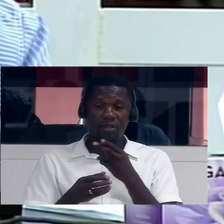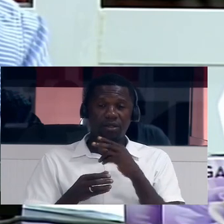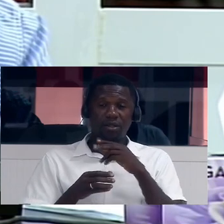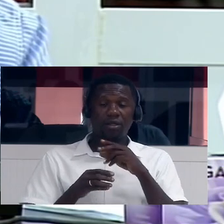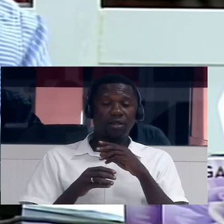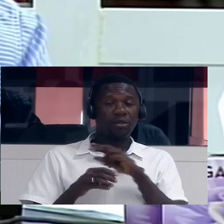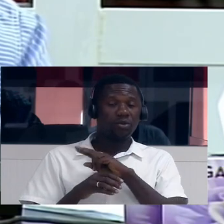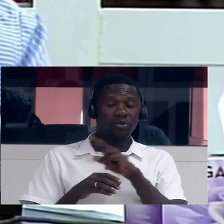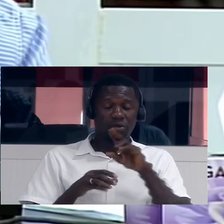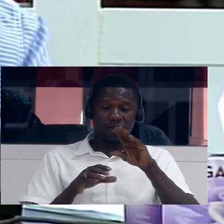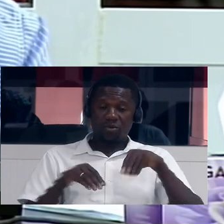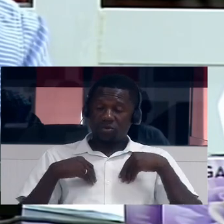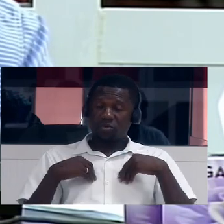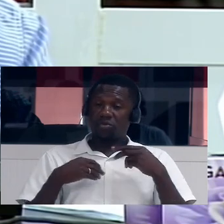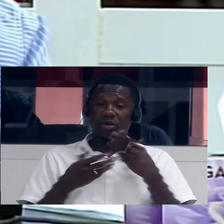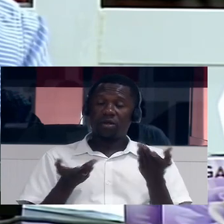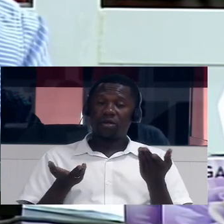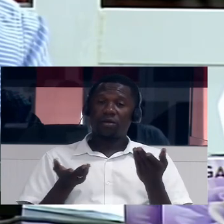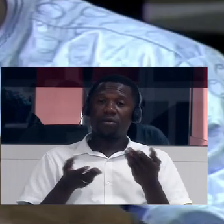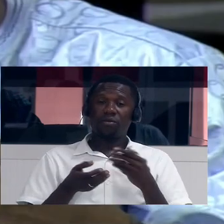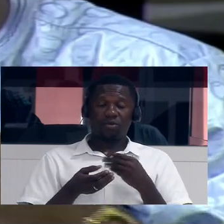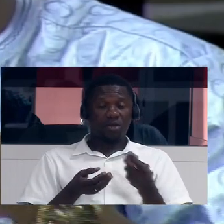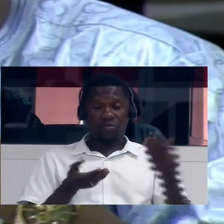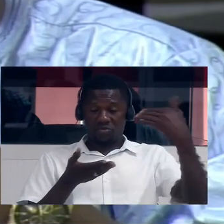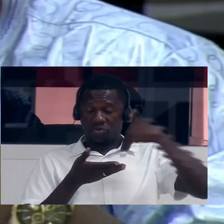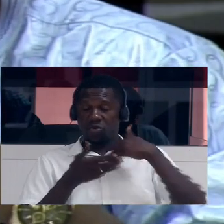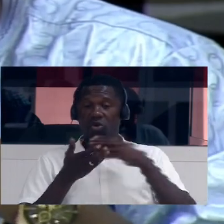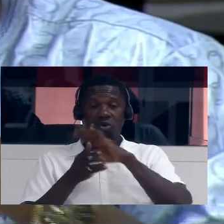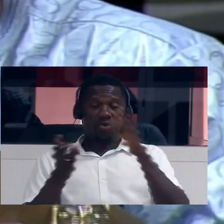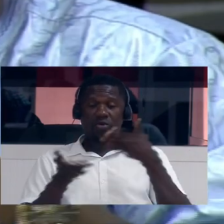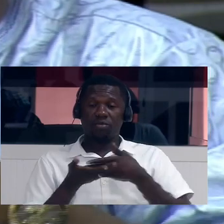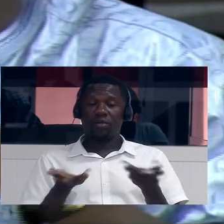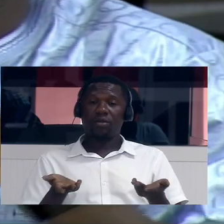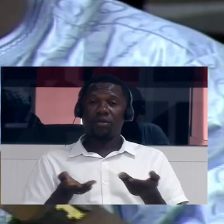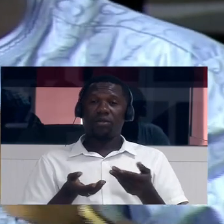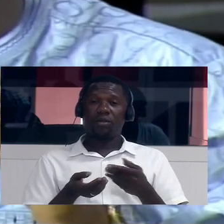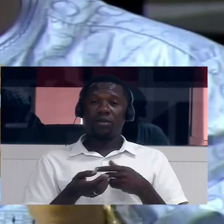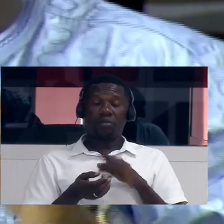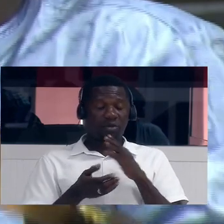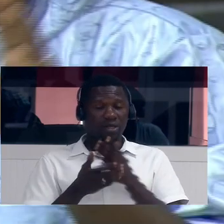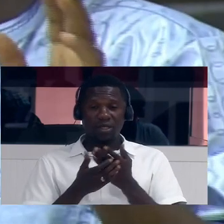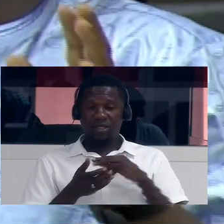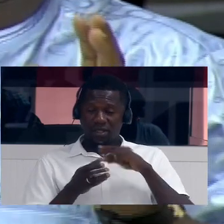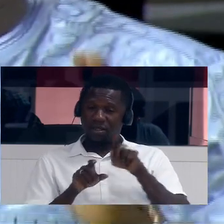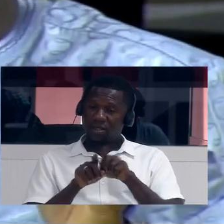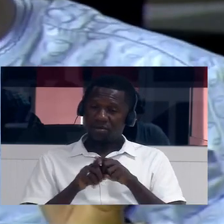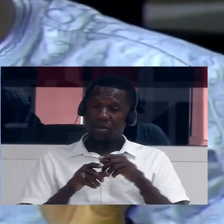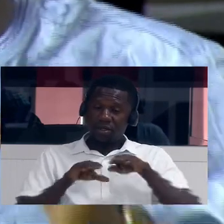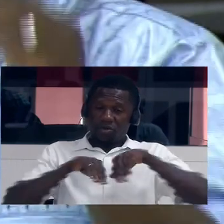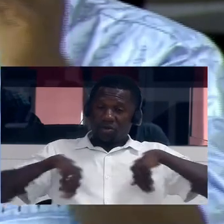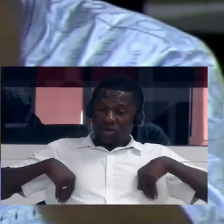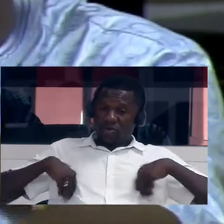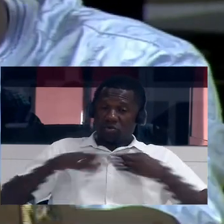involved because they would have put it all on me. But isn't it the same? Disowning it and washing your hands off it and staying away from